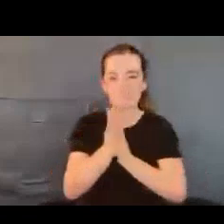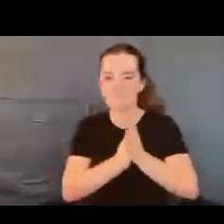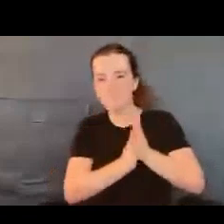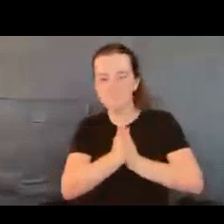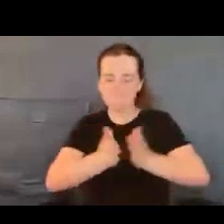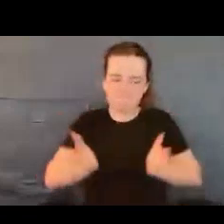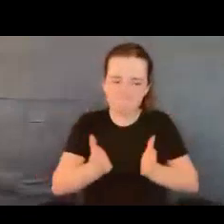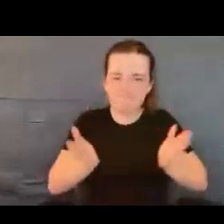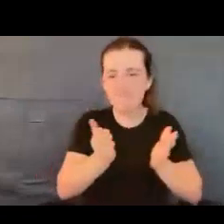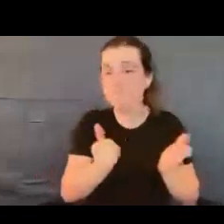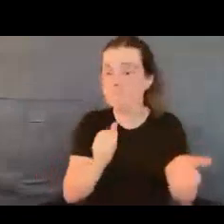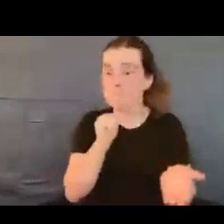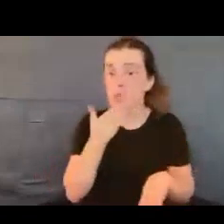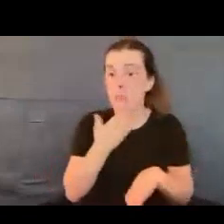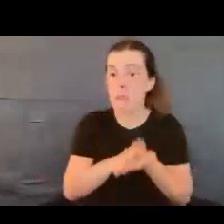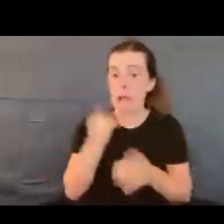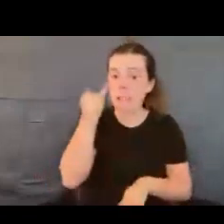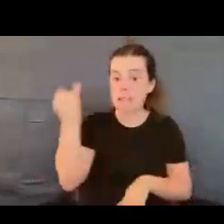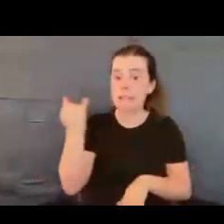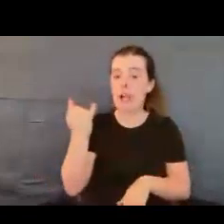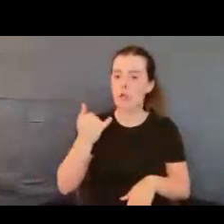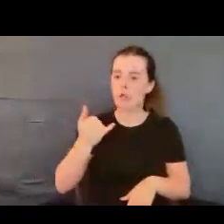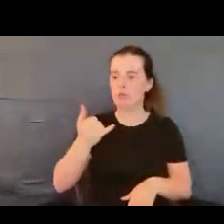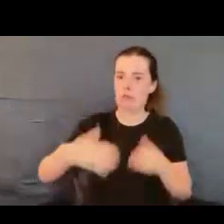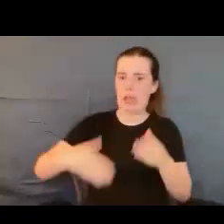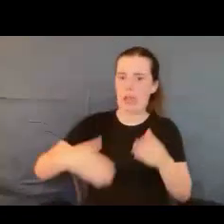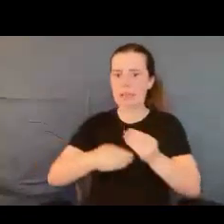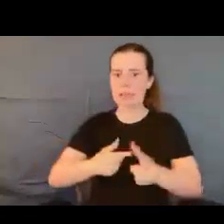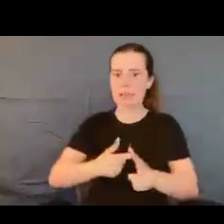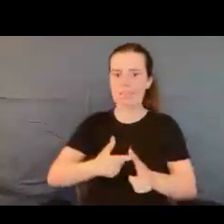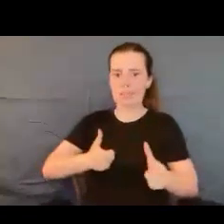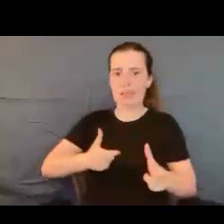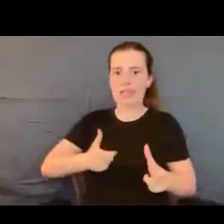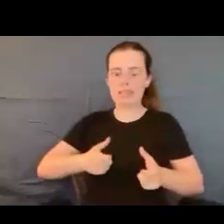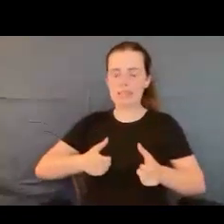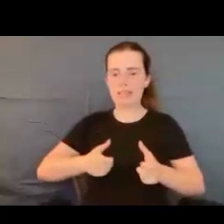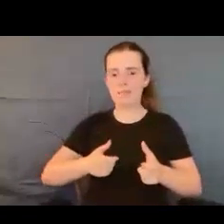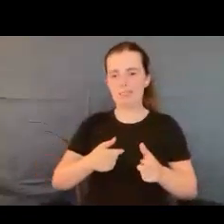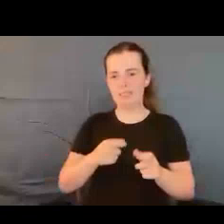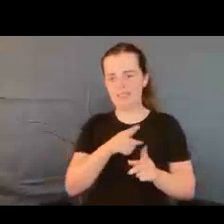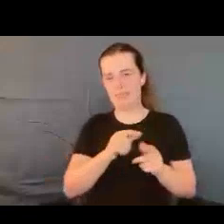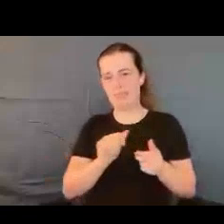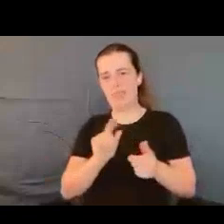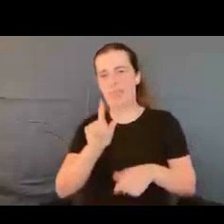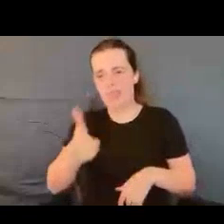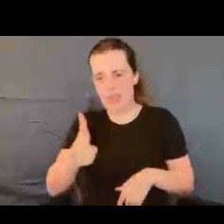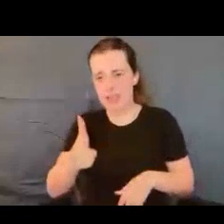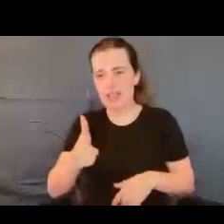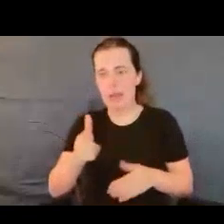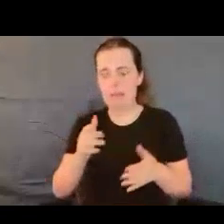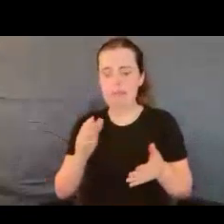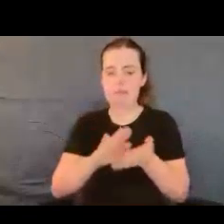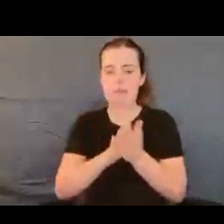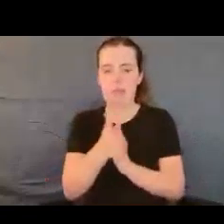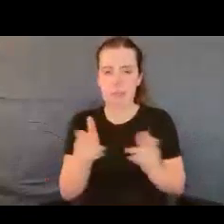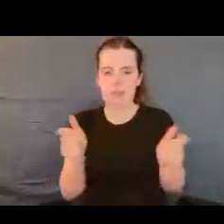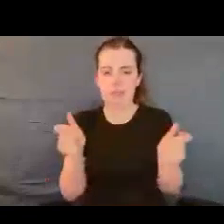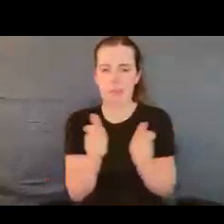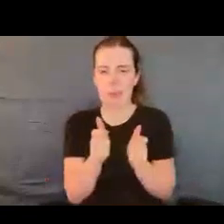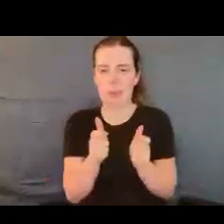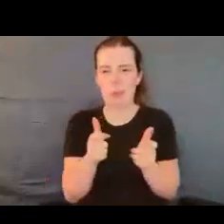get a little bit of speed on this section just because it can get a little bit tight in the switchbacks when you do get to that point, and it can, so you might find yourself having a little bit of